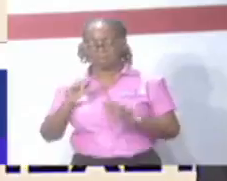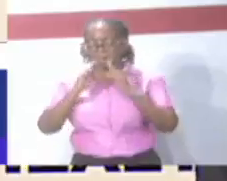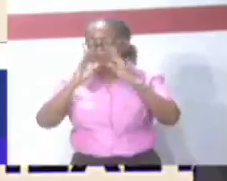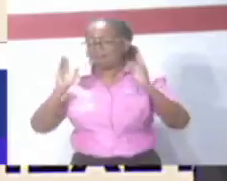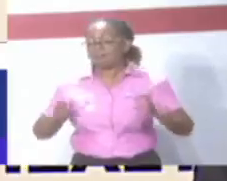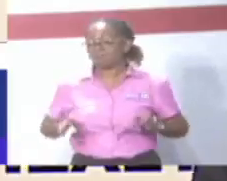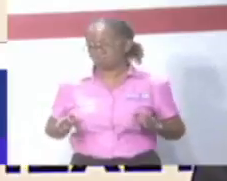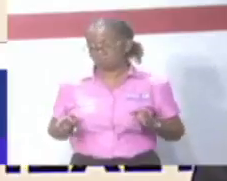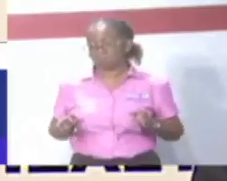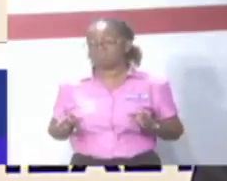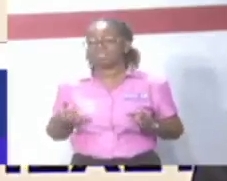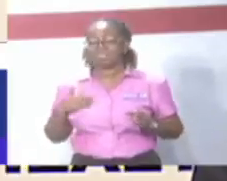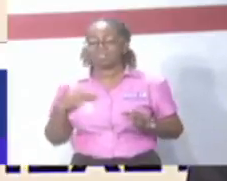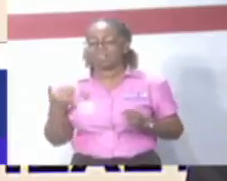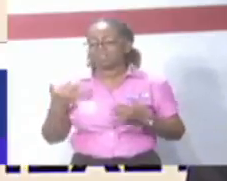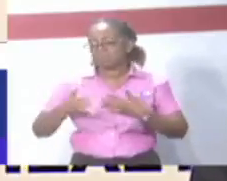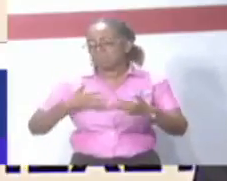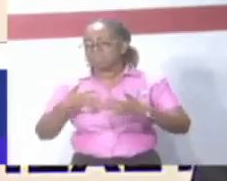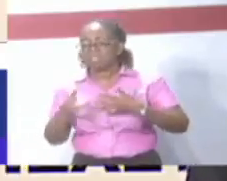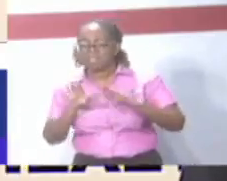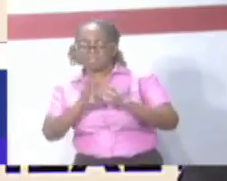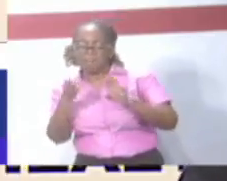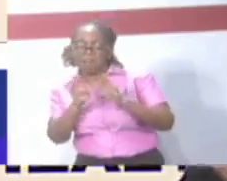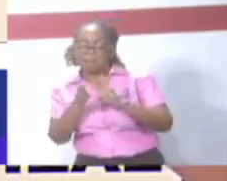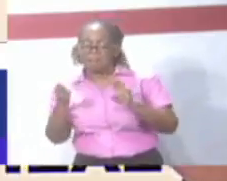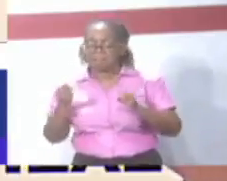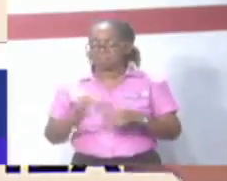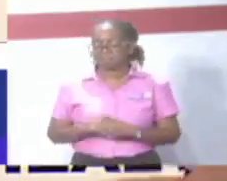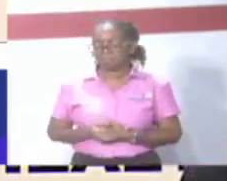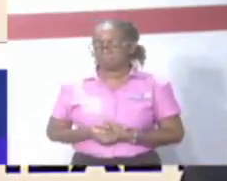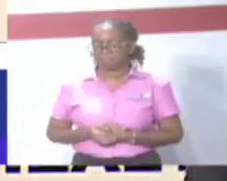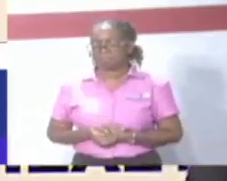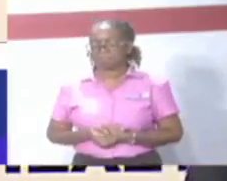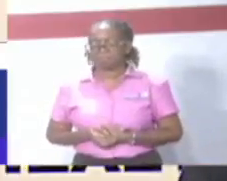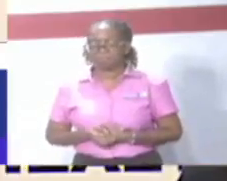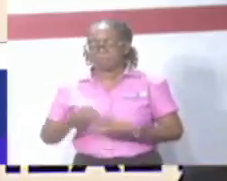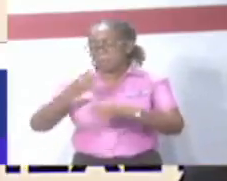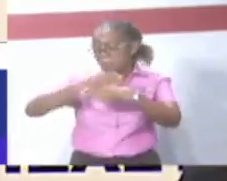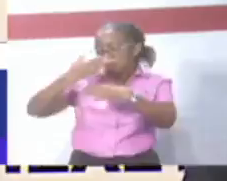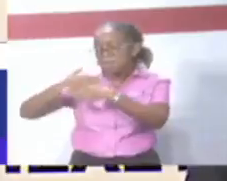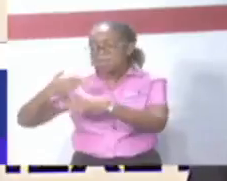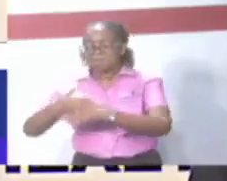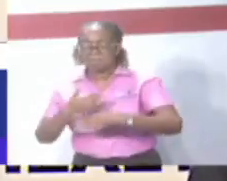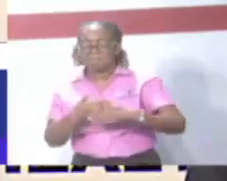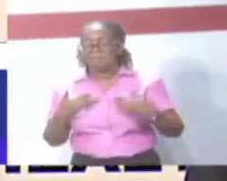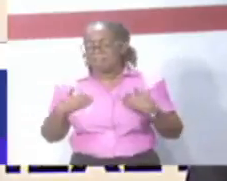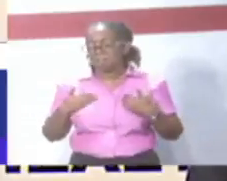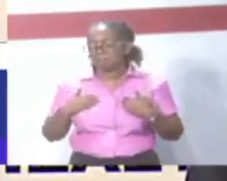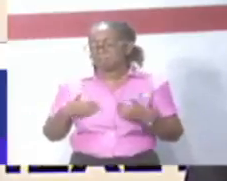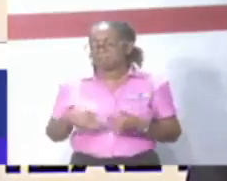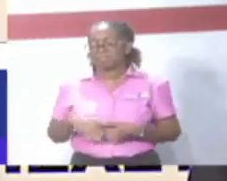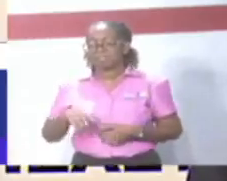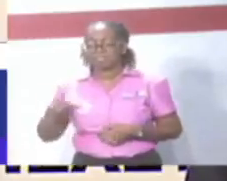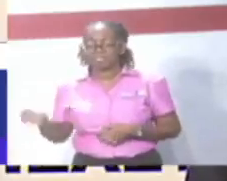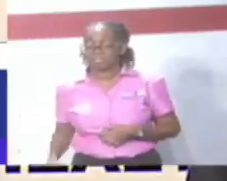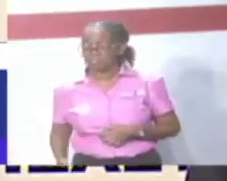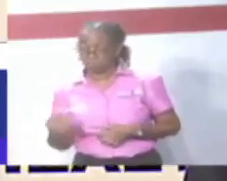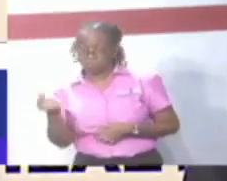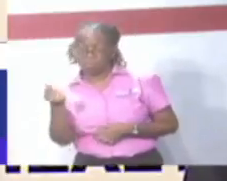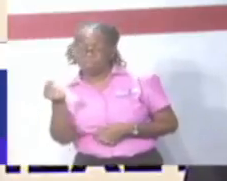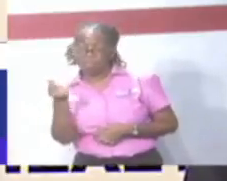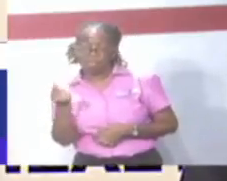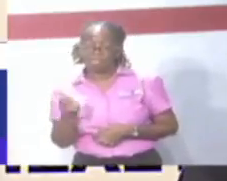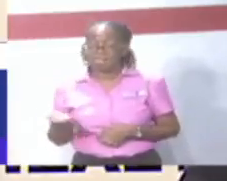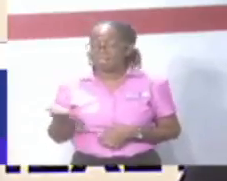walls, good gates, strong burglar-proof dogs, burglar-proof windows. Have a dog running around the yard, preferably a Rottweiler or whatever.